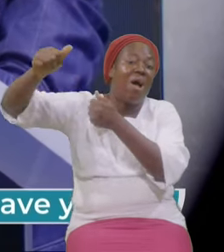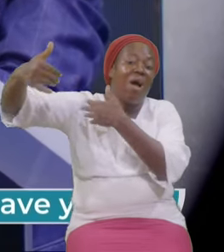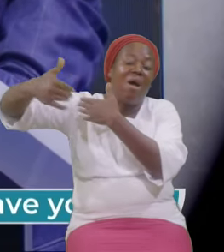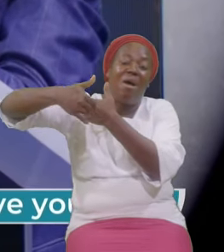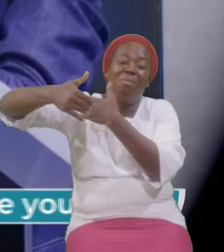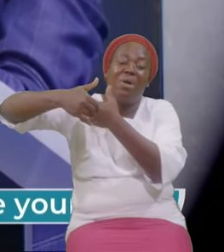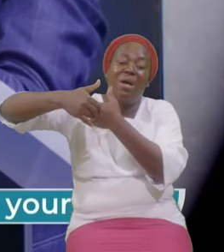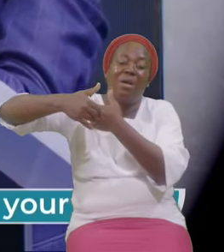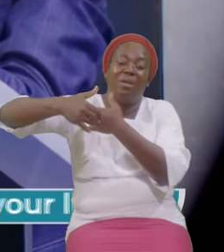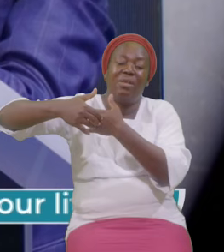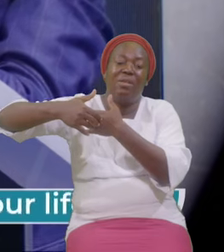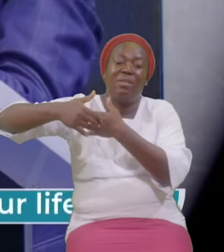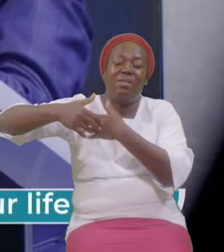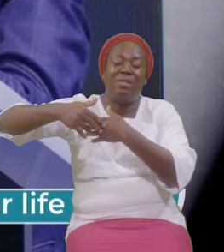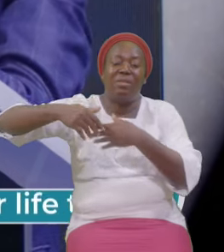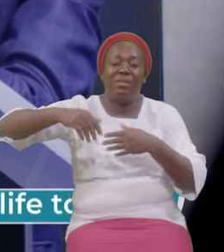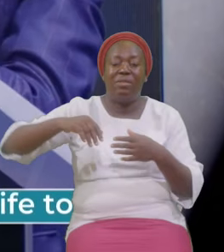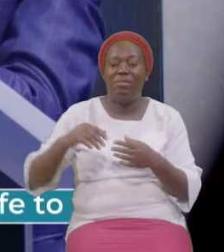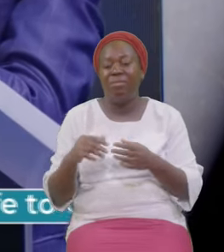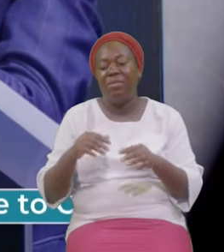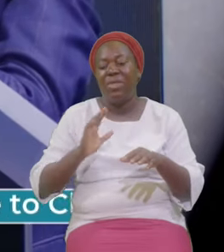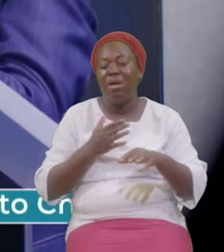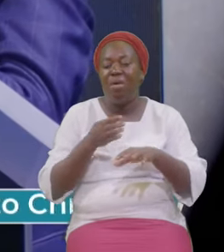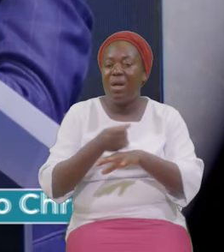Our counselors, head there, please, back, behind.